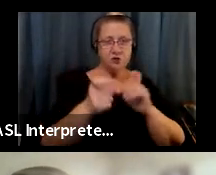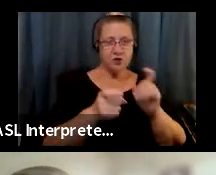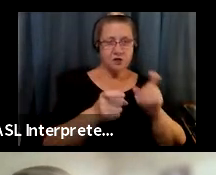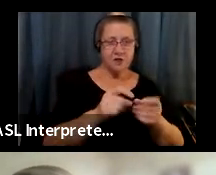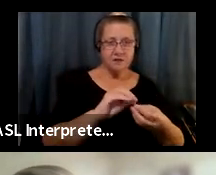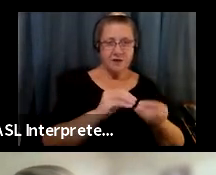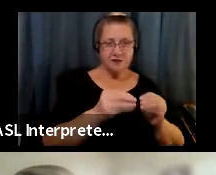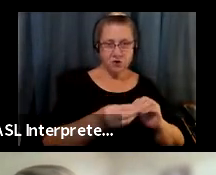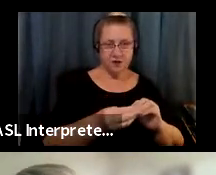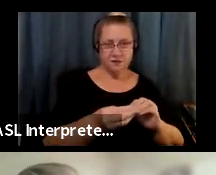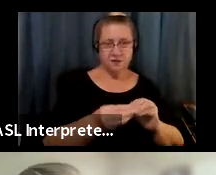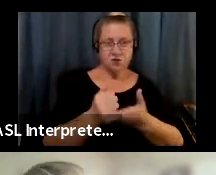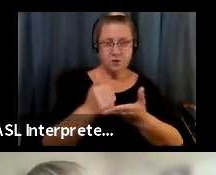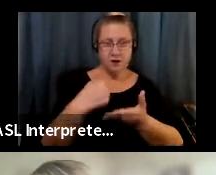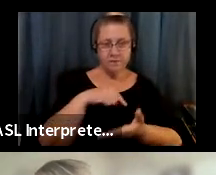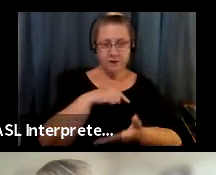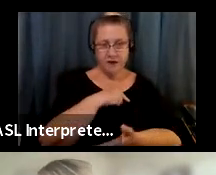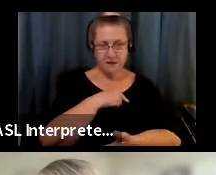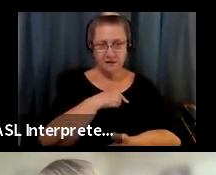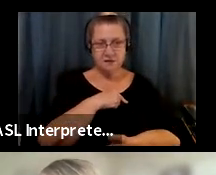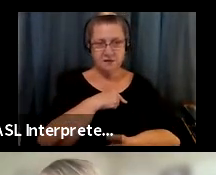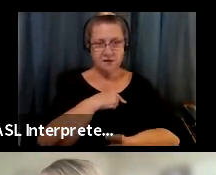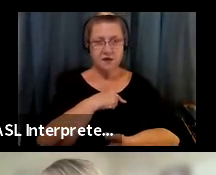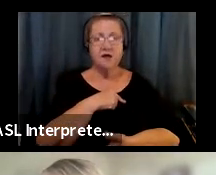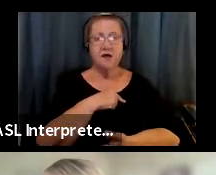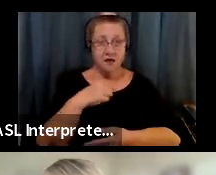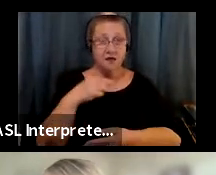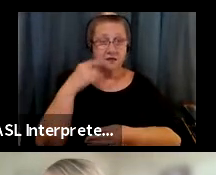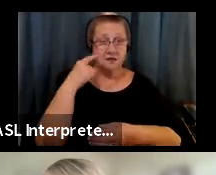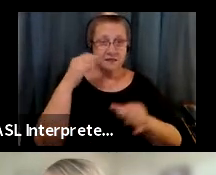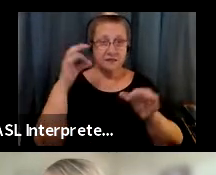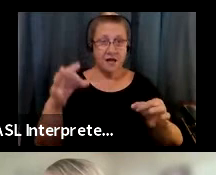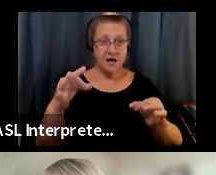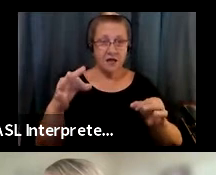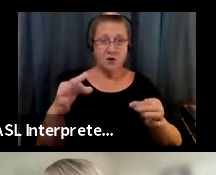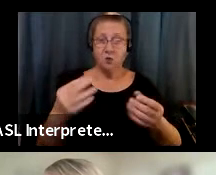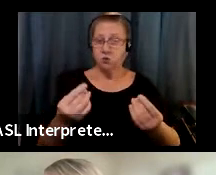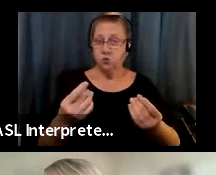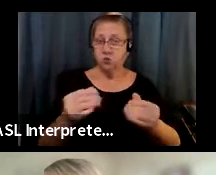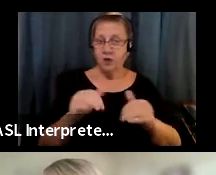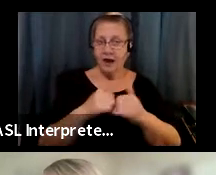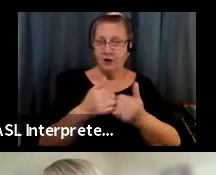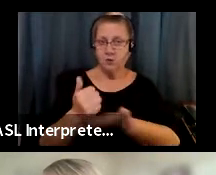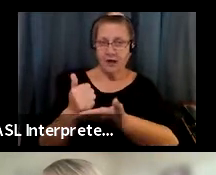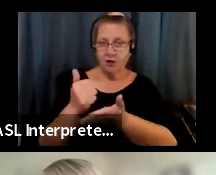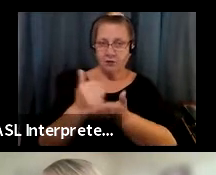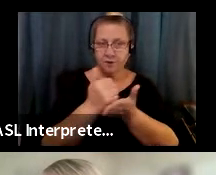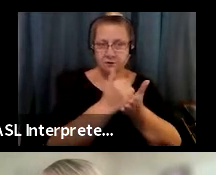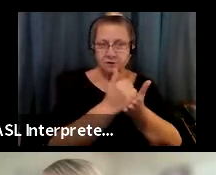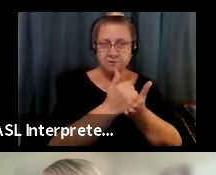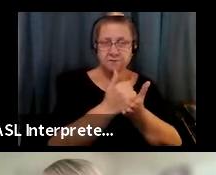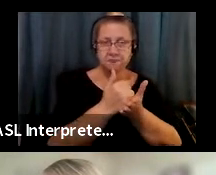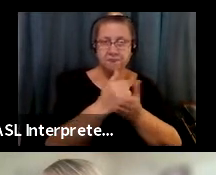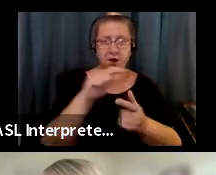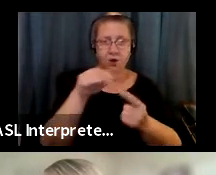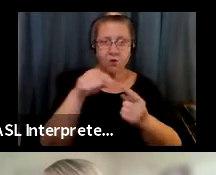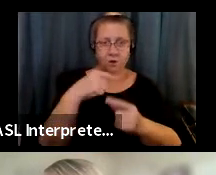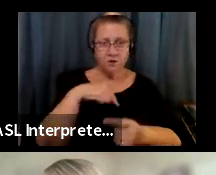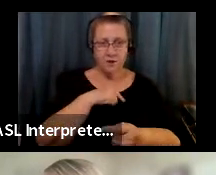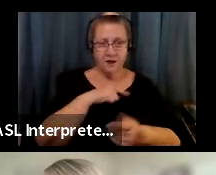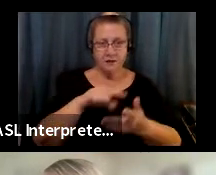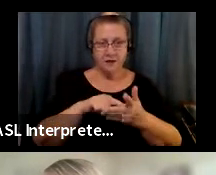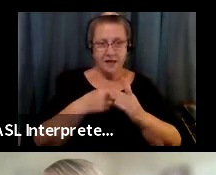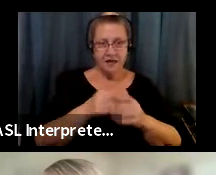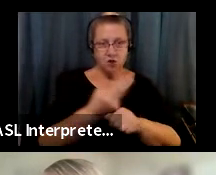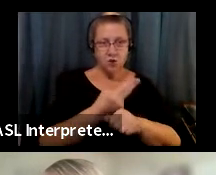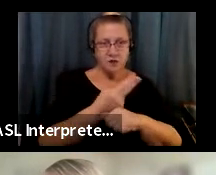allowed us to help affiliates and members make good decisions about how to be helpful, especially when we did begin using our facilities to